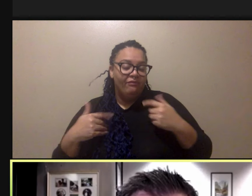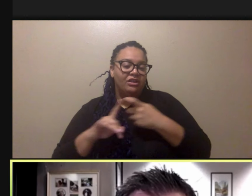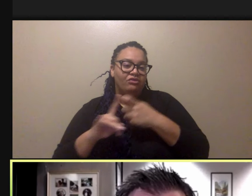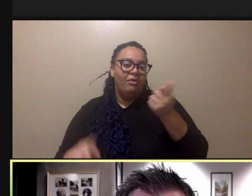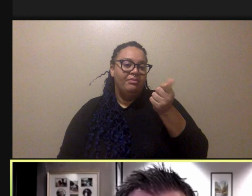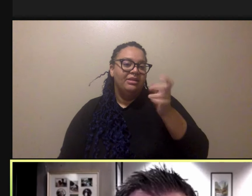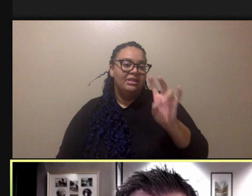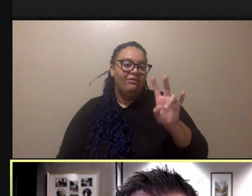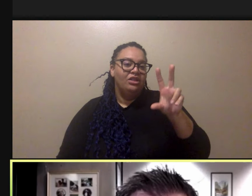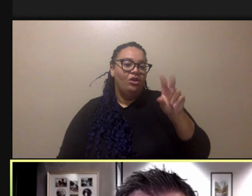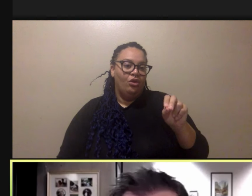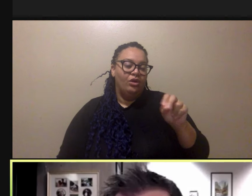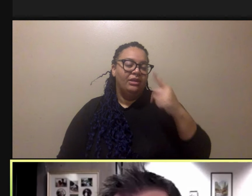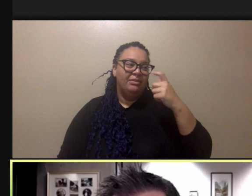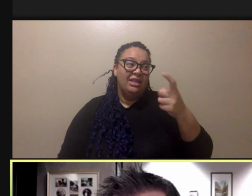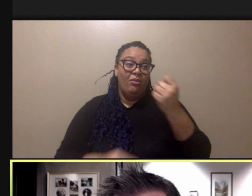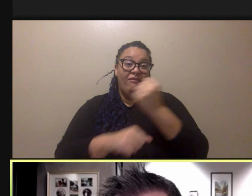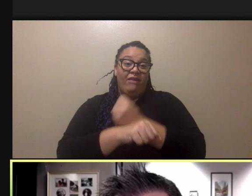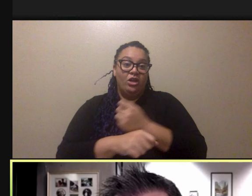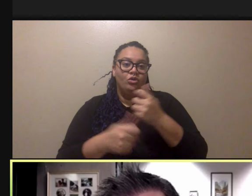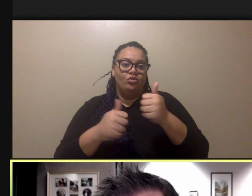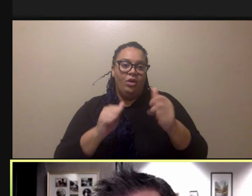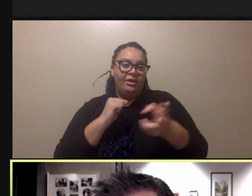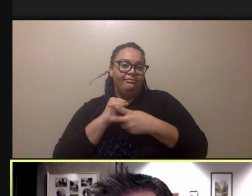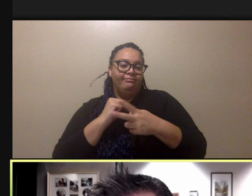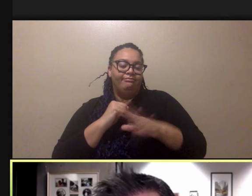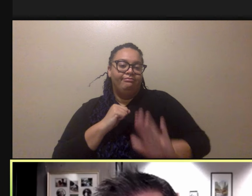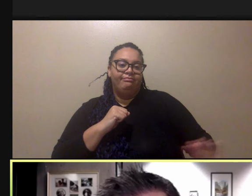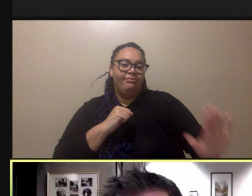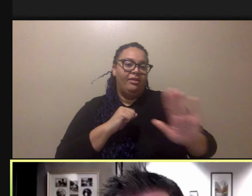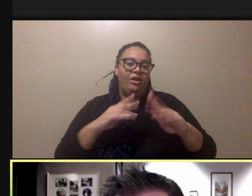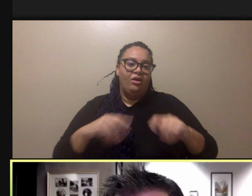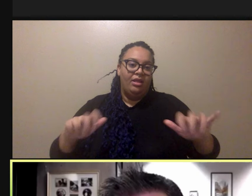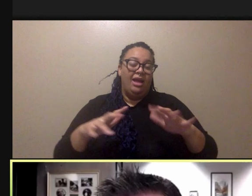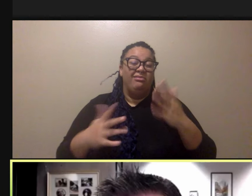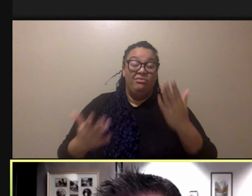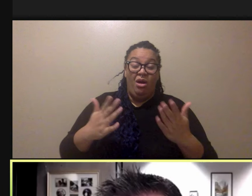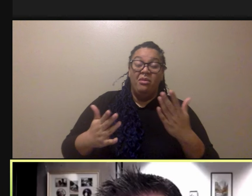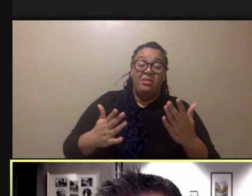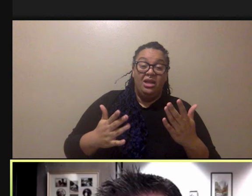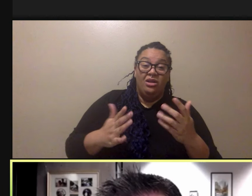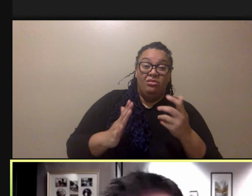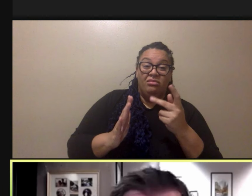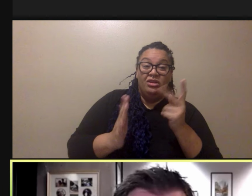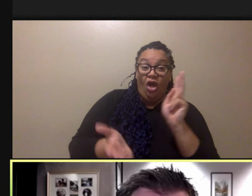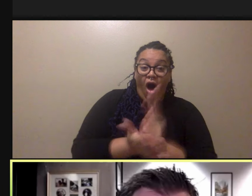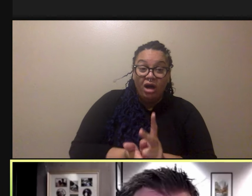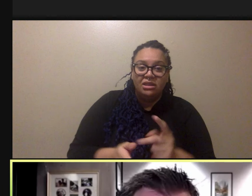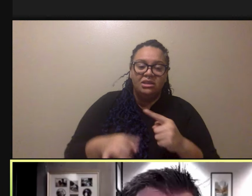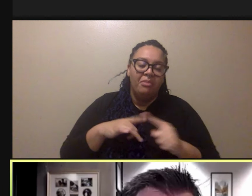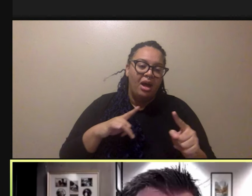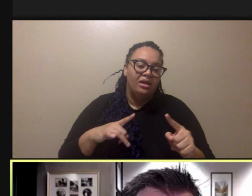fighting to hold on to their land, when they probably lost it. We don't know exactly what happened to his